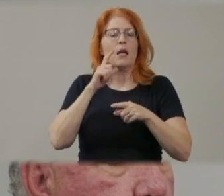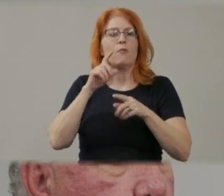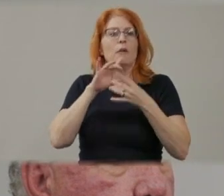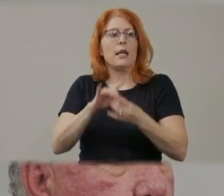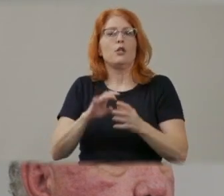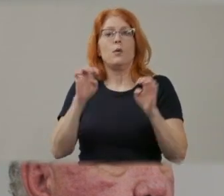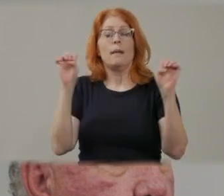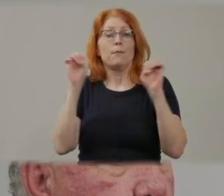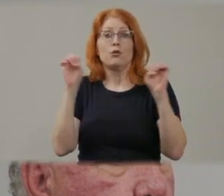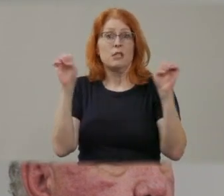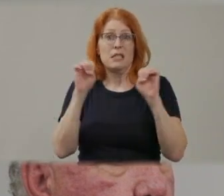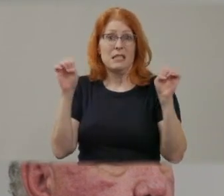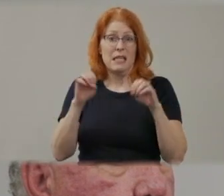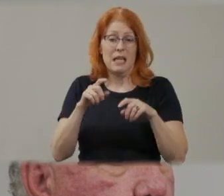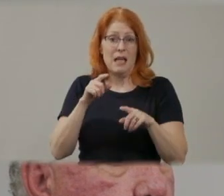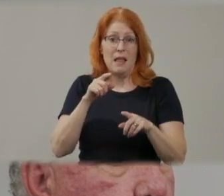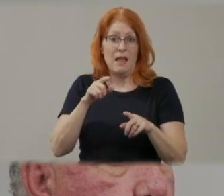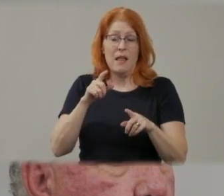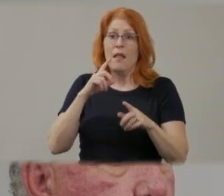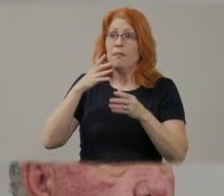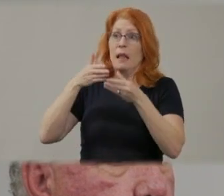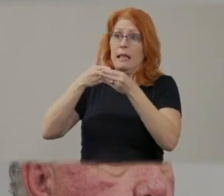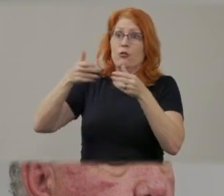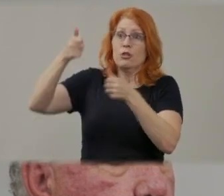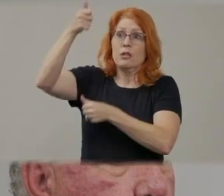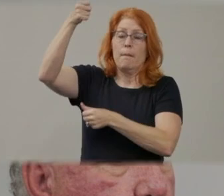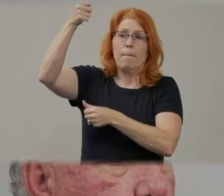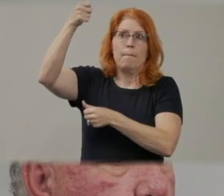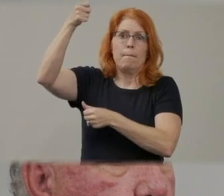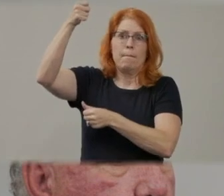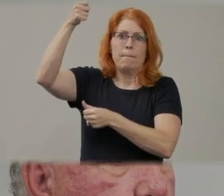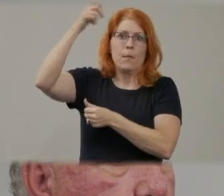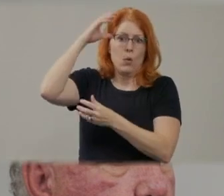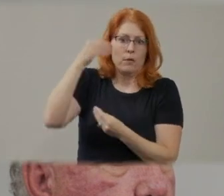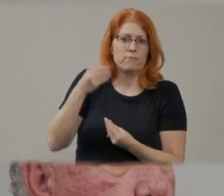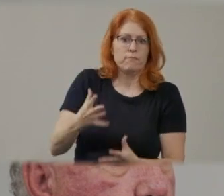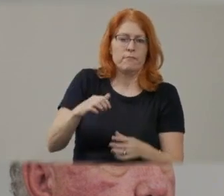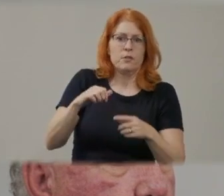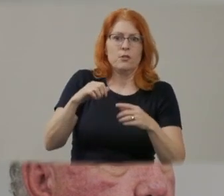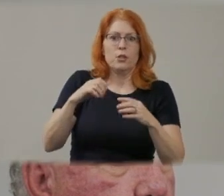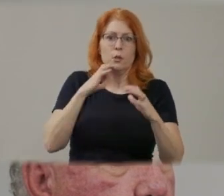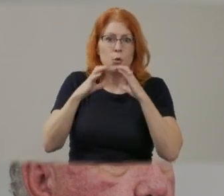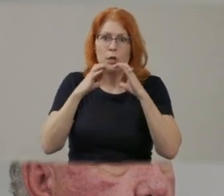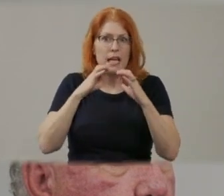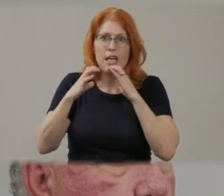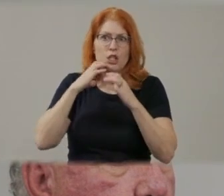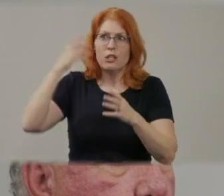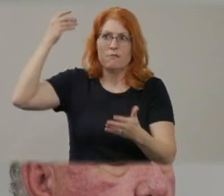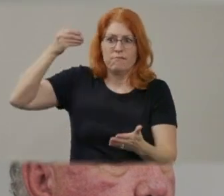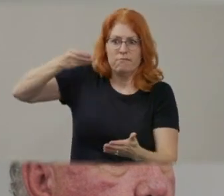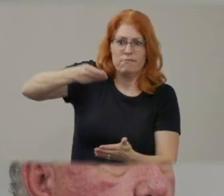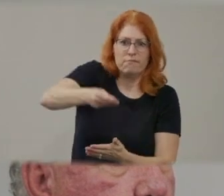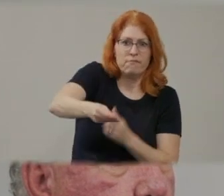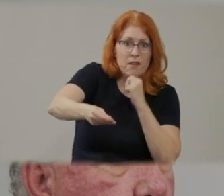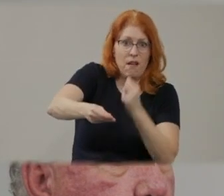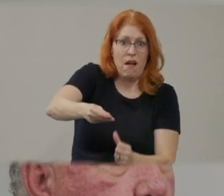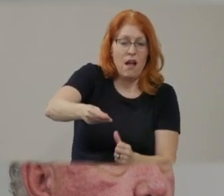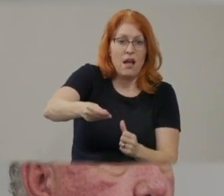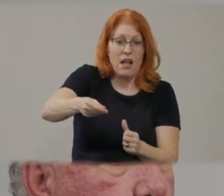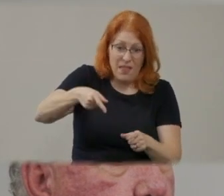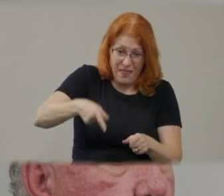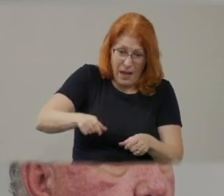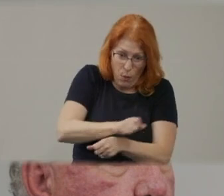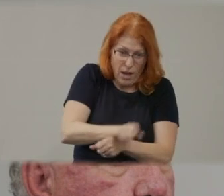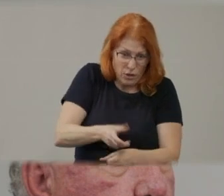standpoint. They weren't getting from the leadership level. The communication wasn't being passed down. So they were the boots on the ground.